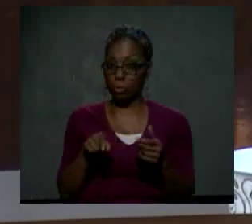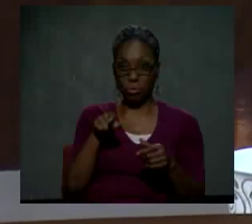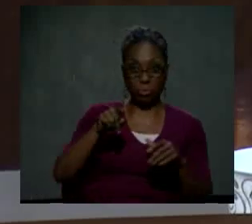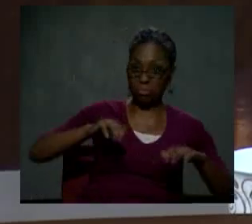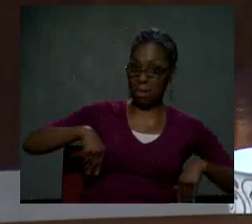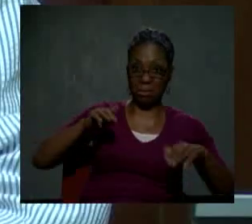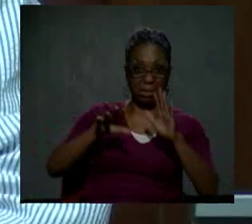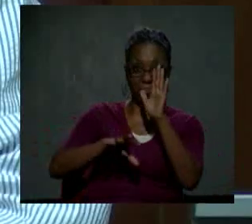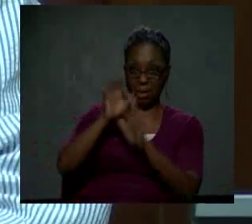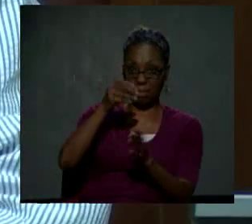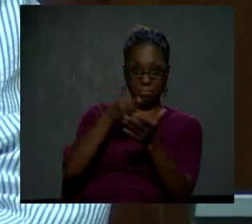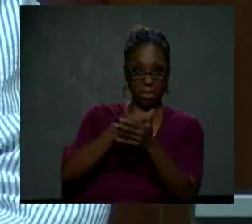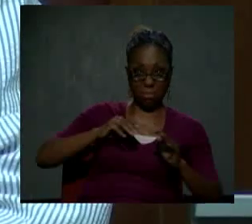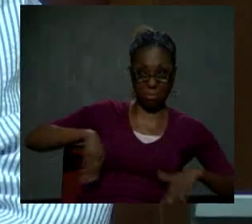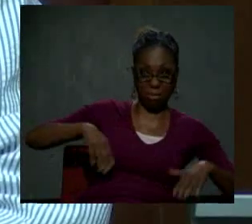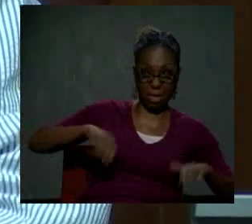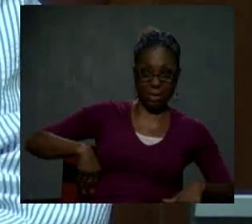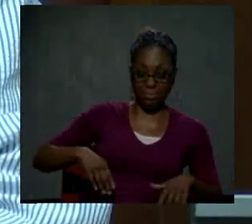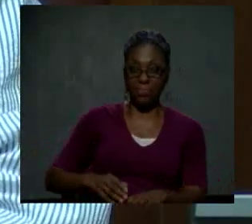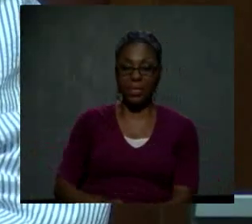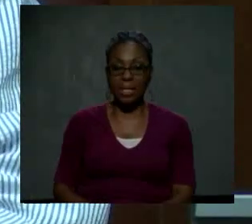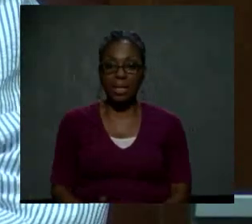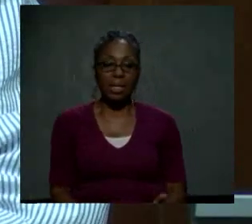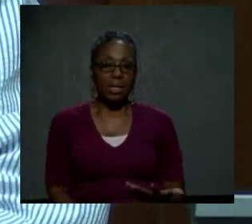found any money yet?